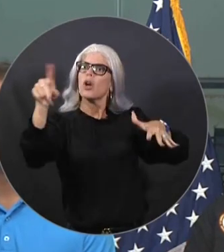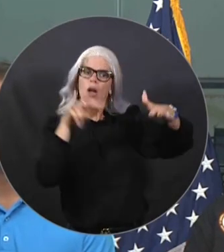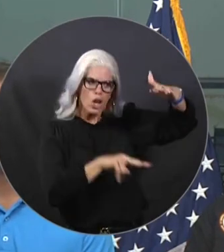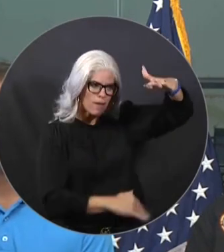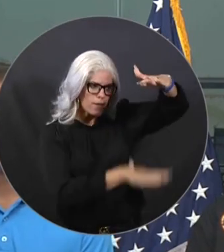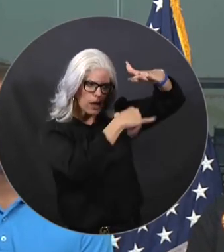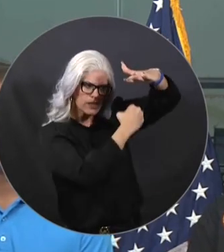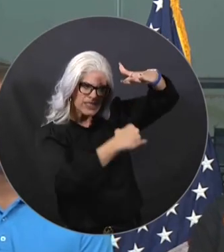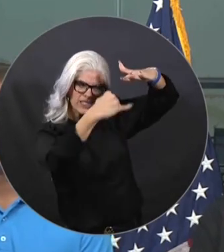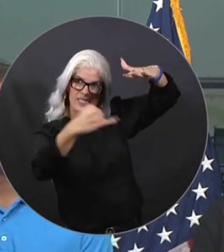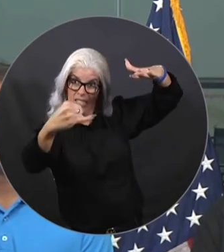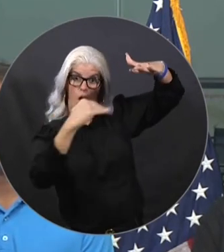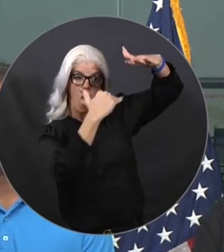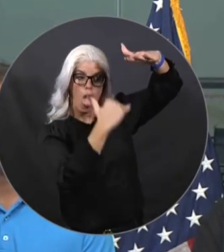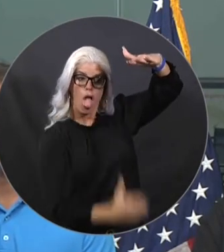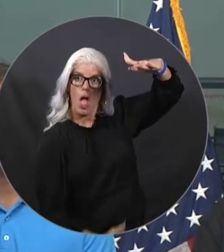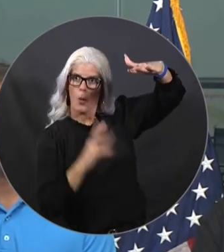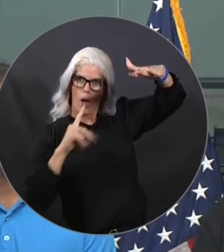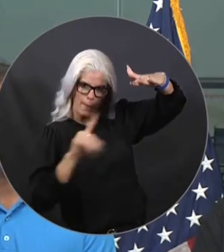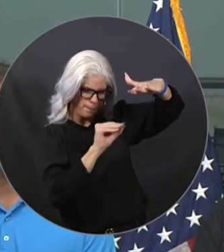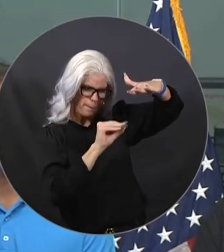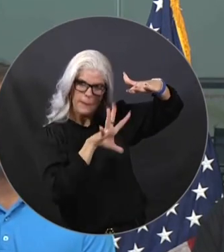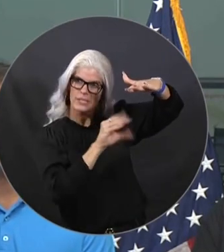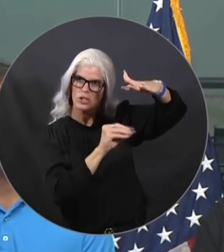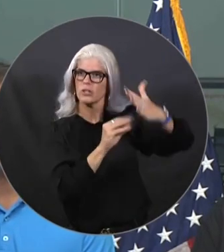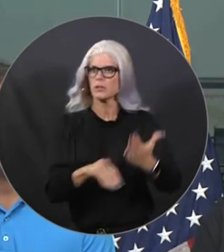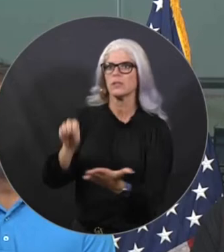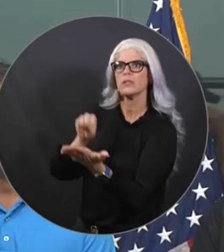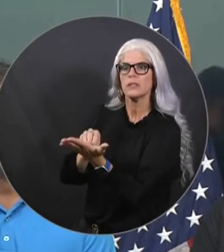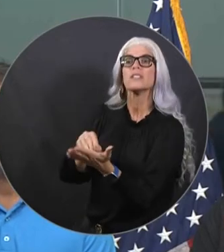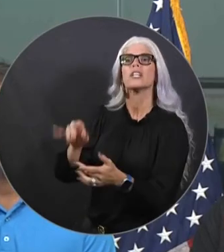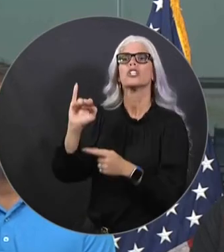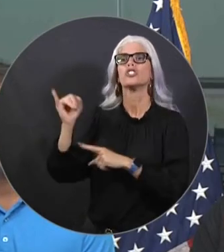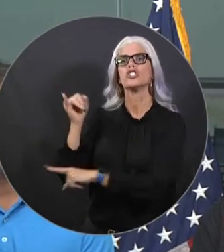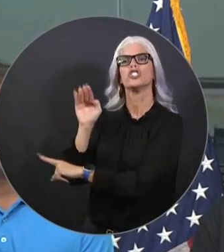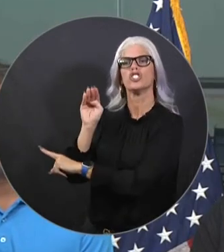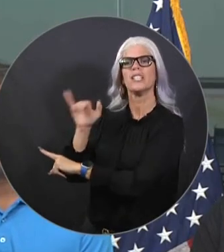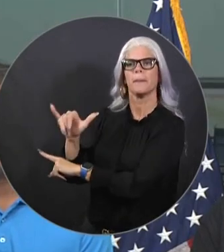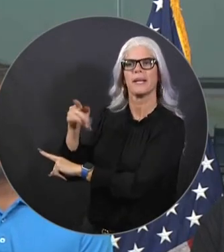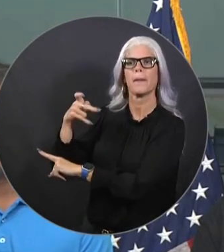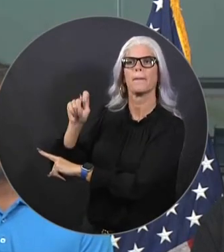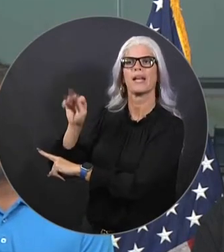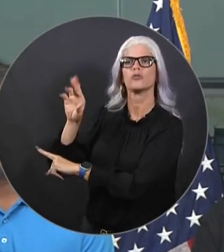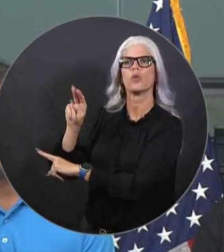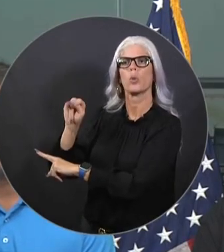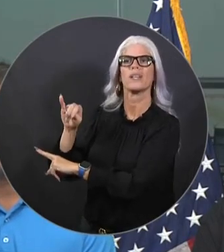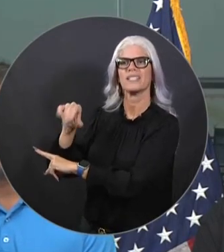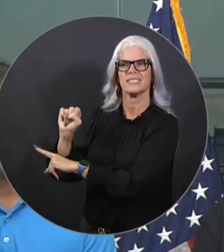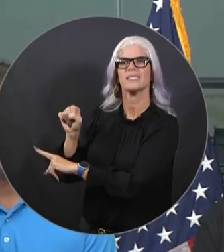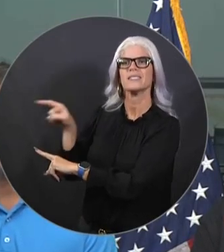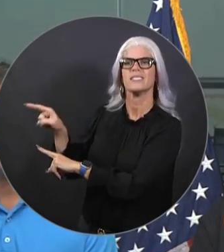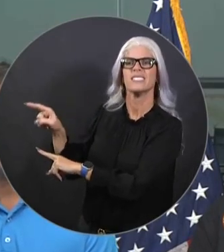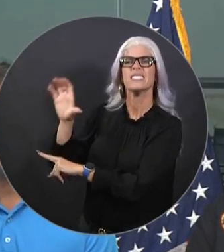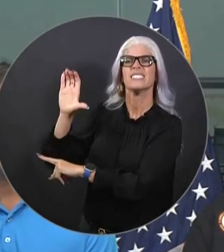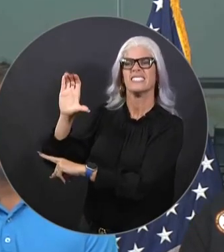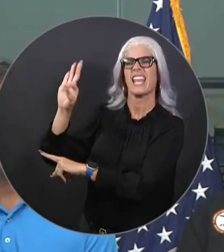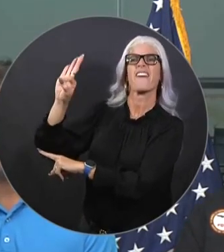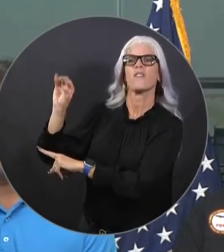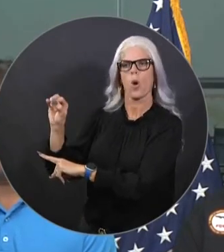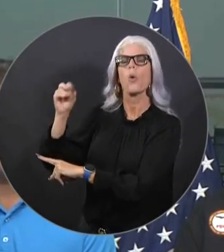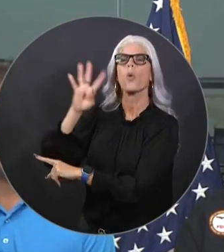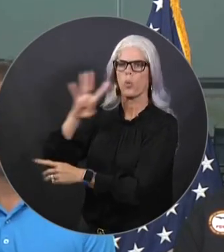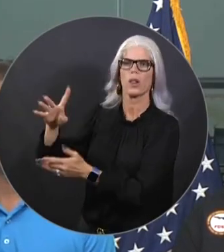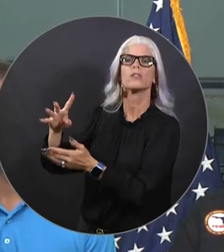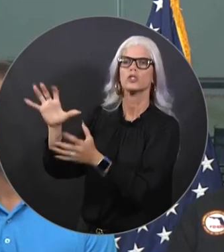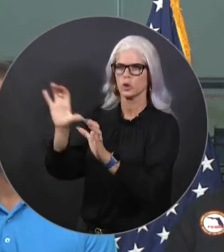you're documenting the damage. Jimmy Petronis, our chief financial officer, is going to be doing insurance villages at these disaster